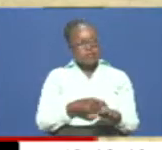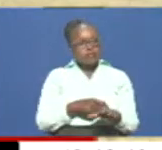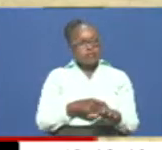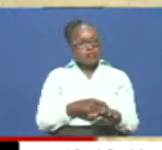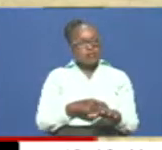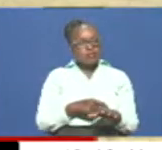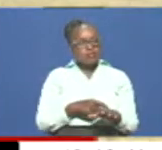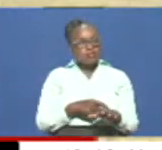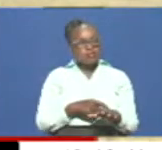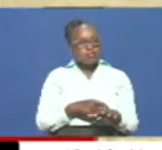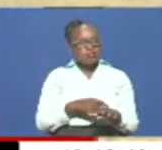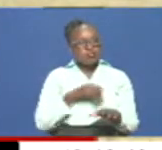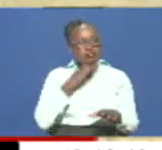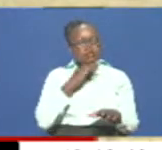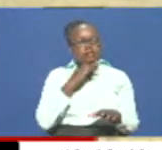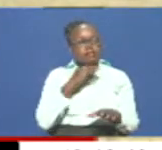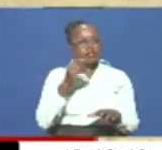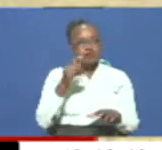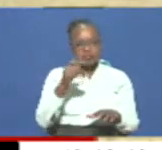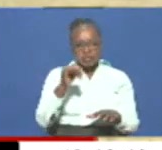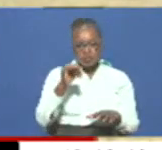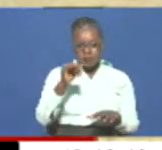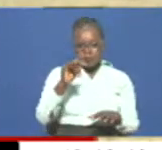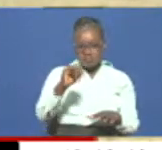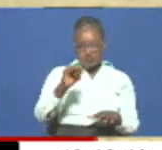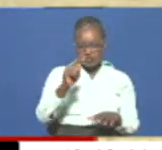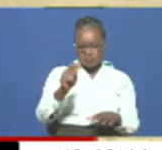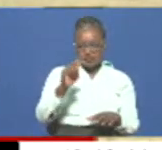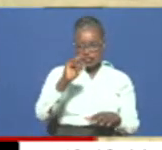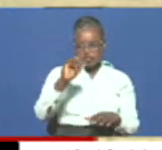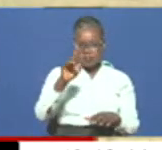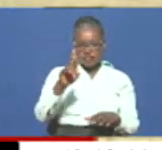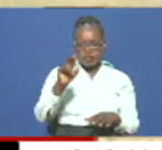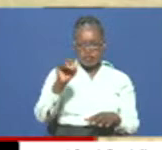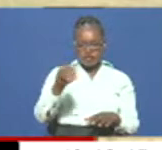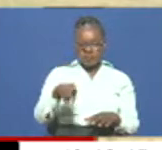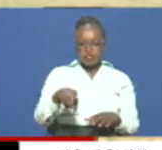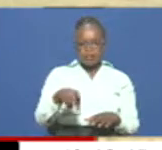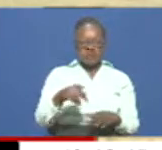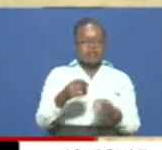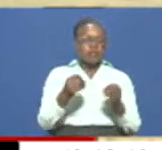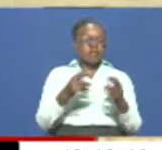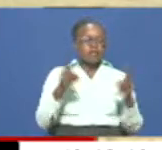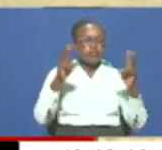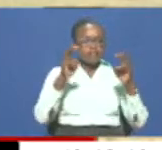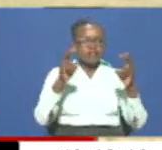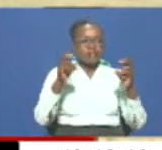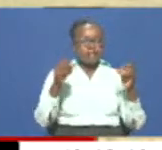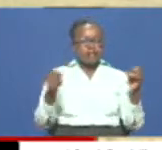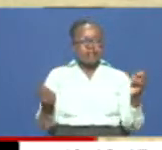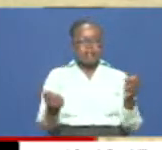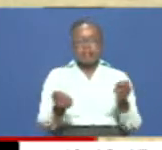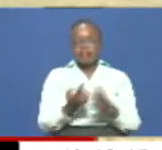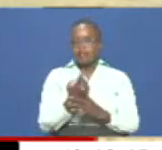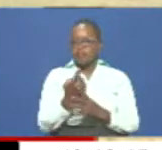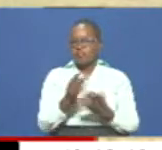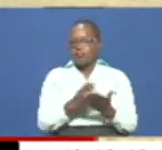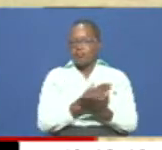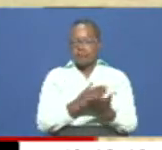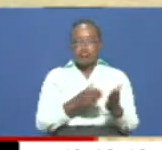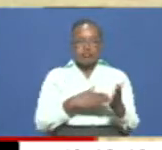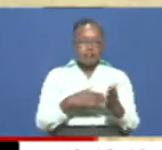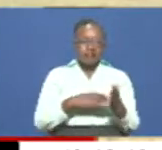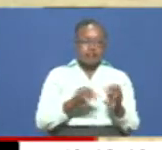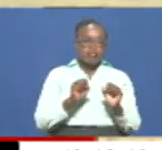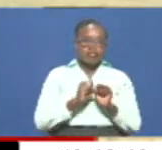the passing of Tirok, there are so many issues that came out that we realized some of the vulnerable athletes in the